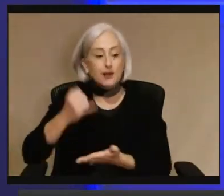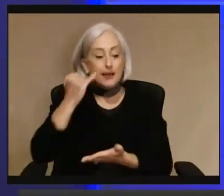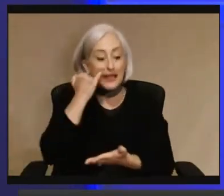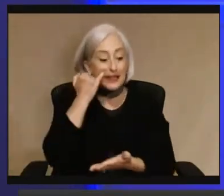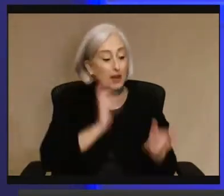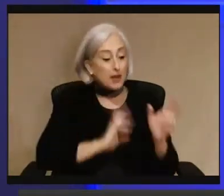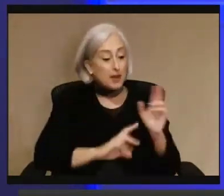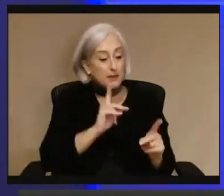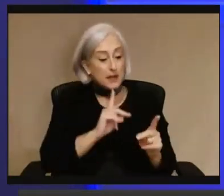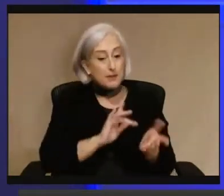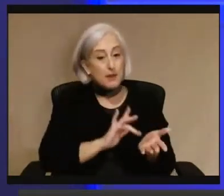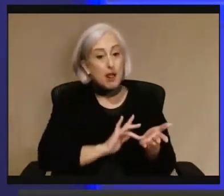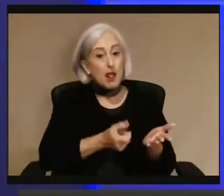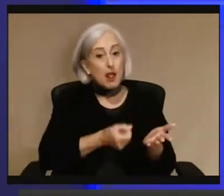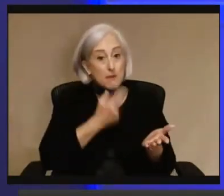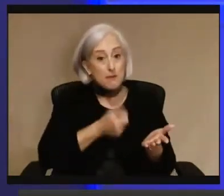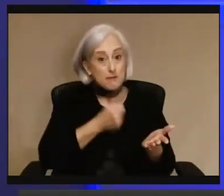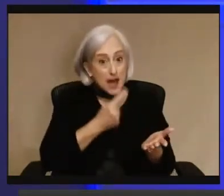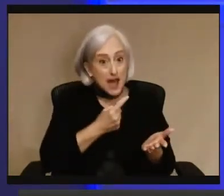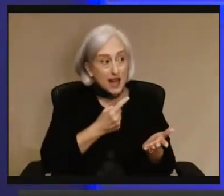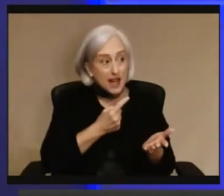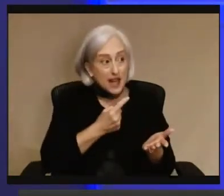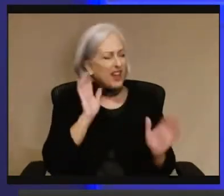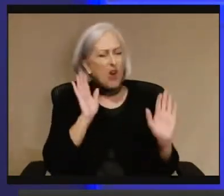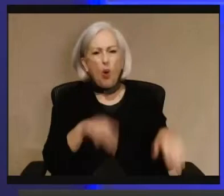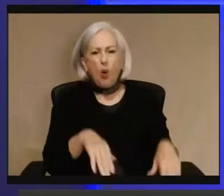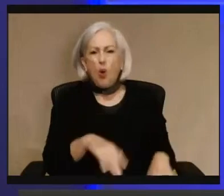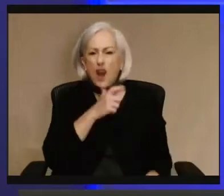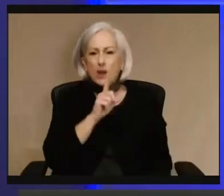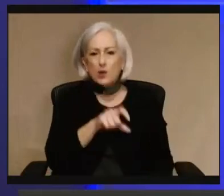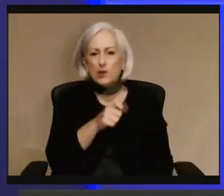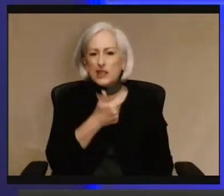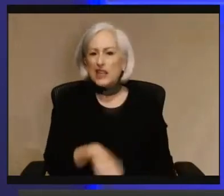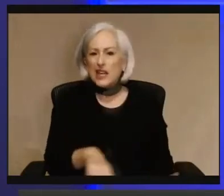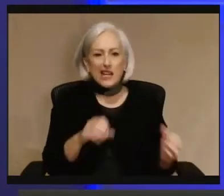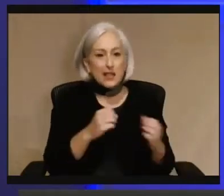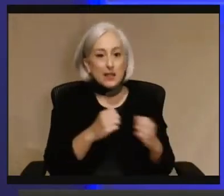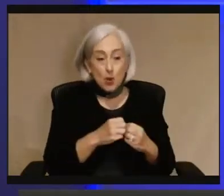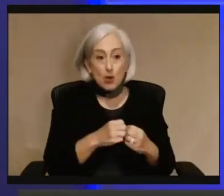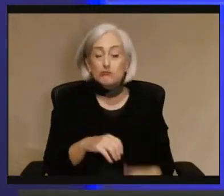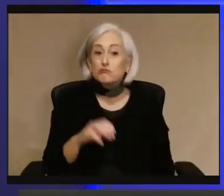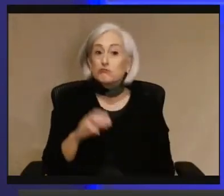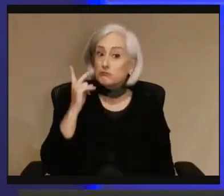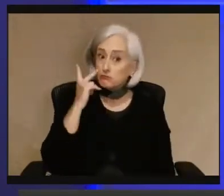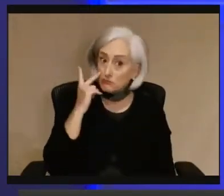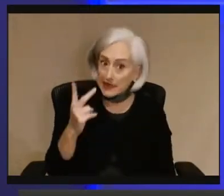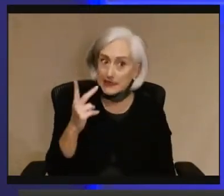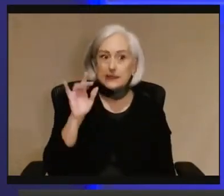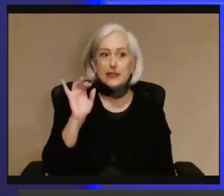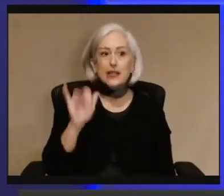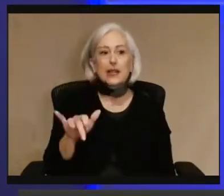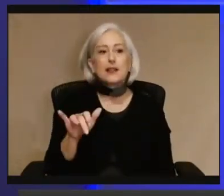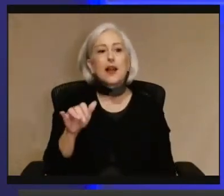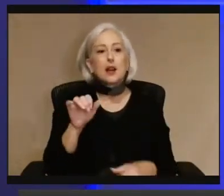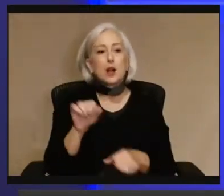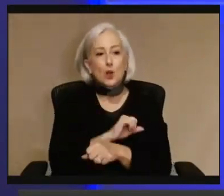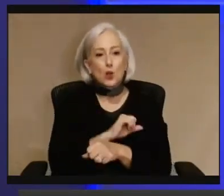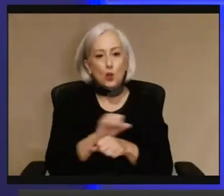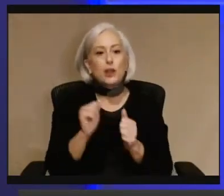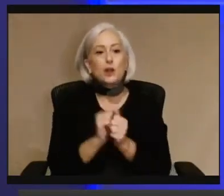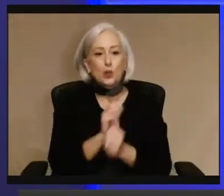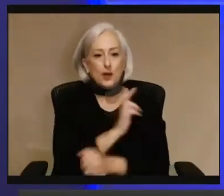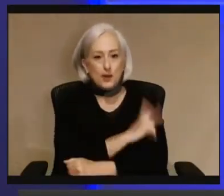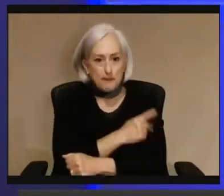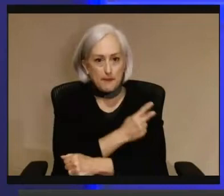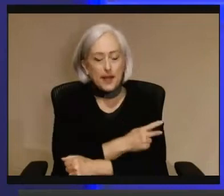better and think, I don't need these anymore, and I'm finding a lot of that in working with my navigator patients, and just constant reminder